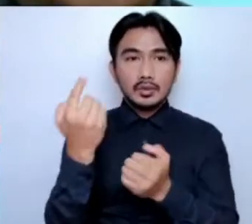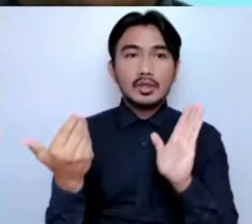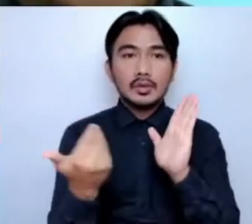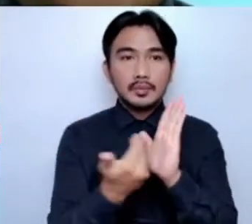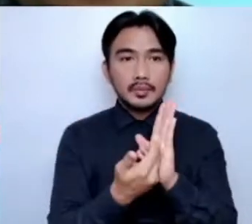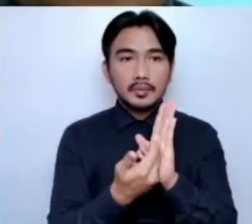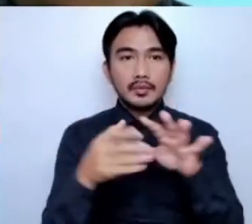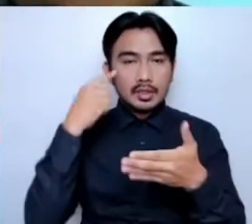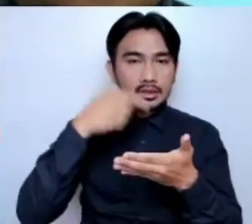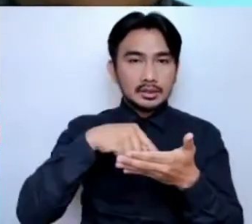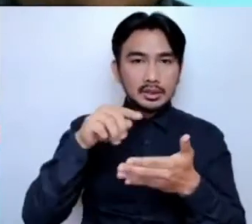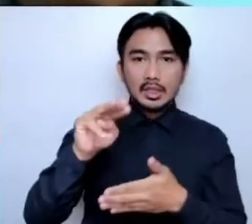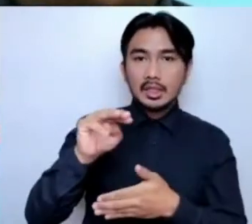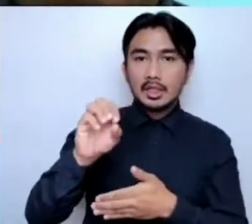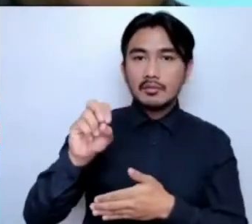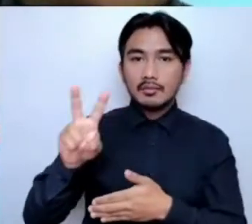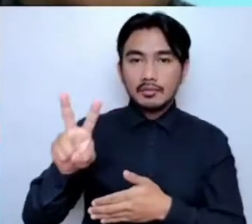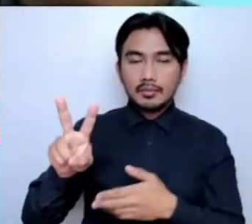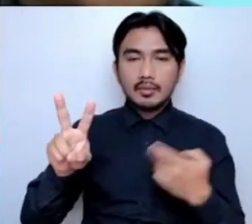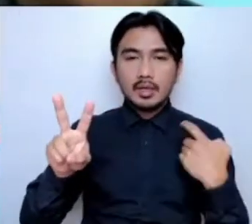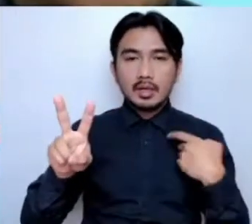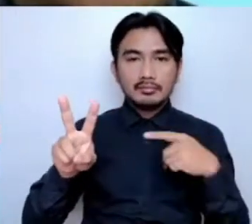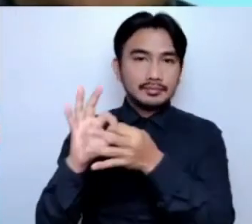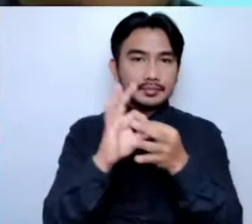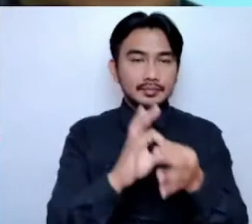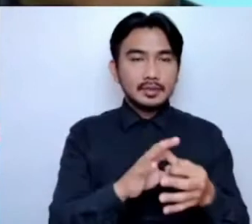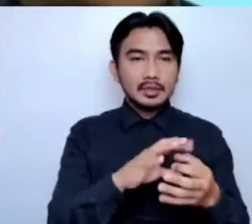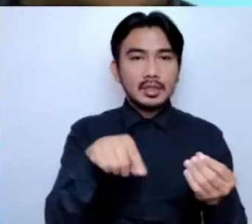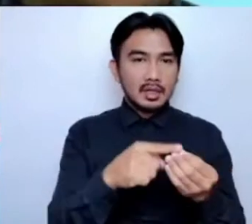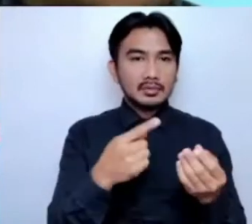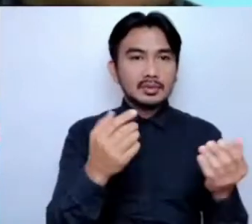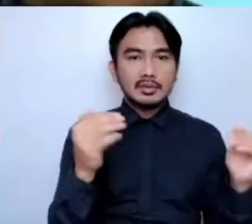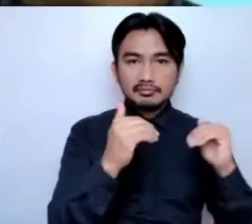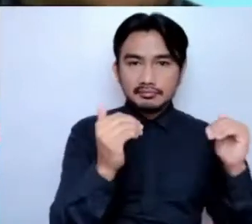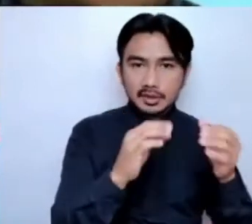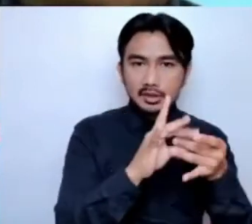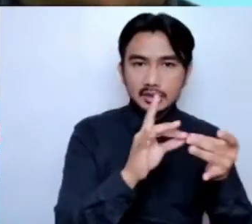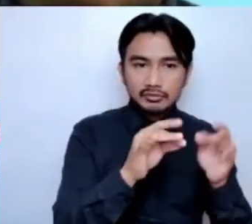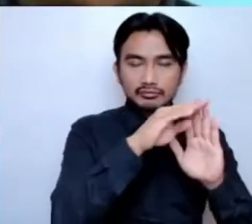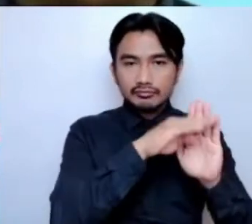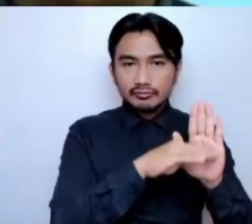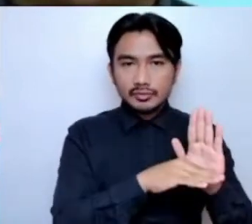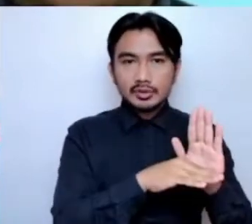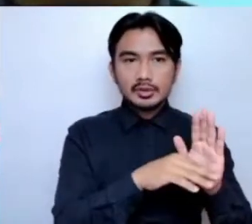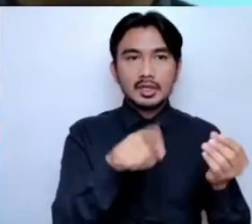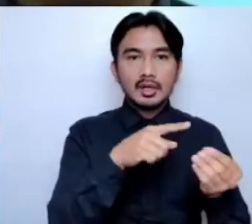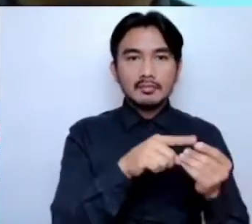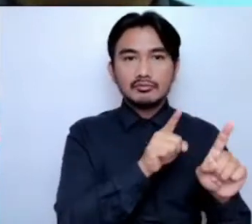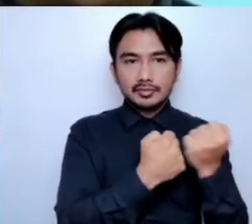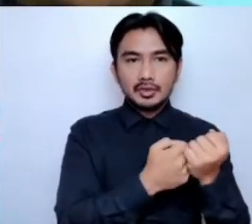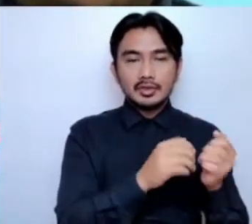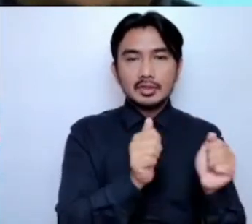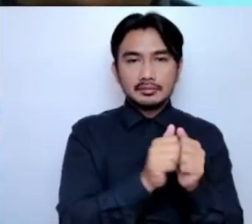reflects the said objective, complemented with minutes of FGD or minutes of coaching and mentoring session with your